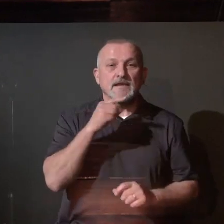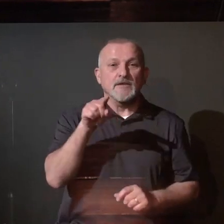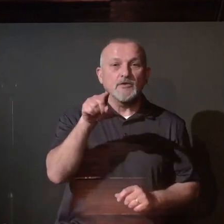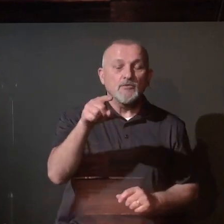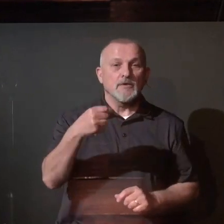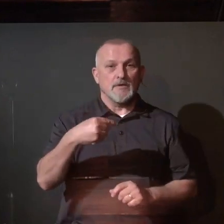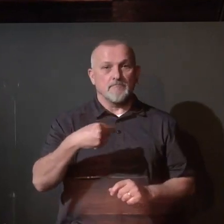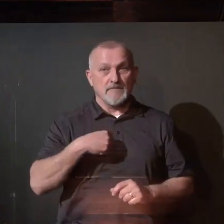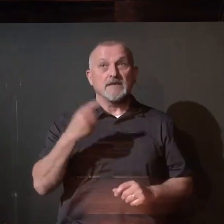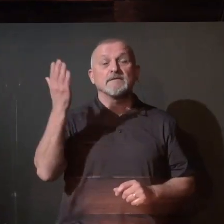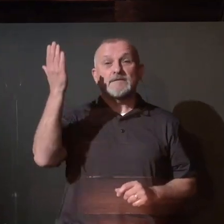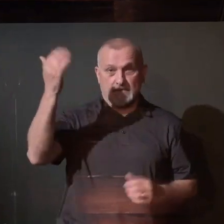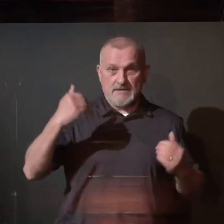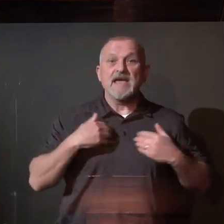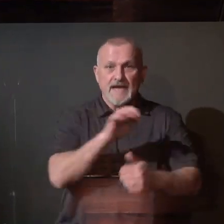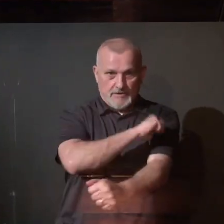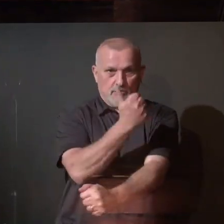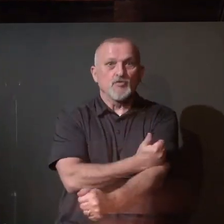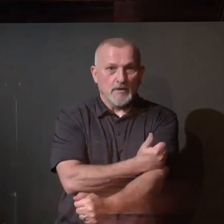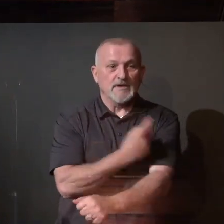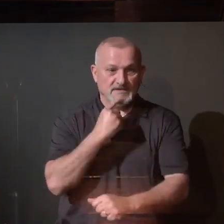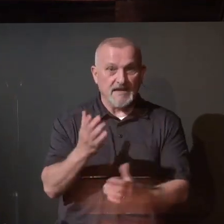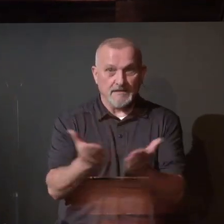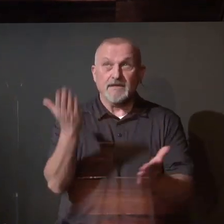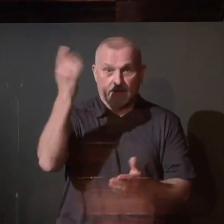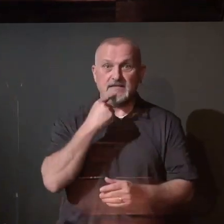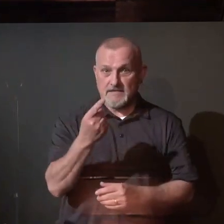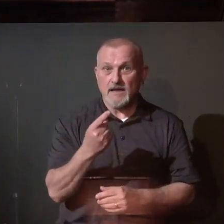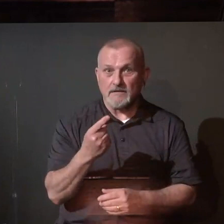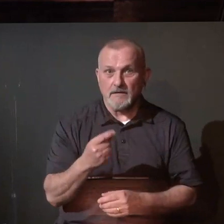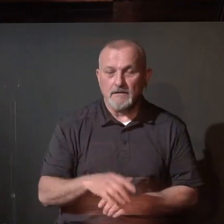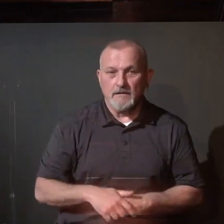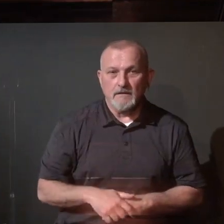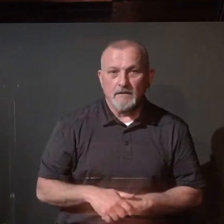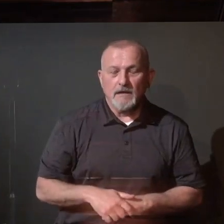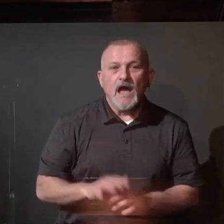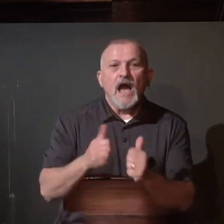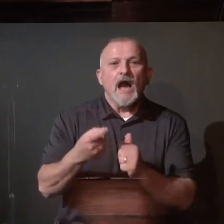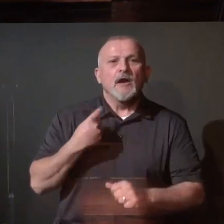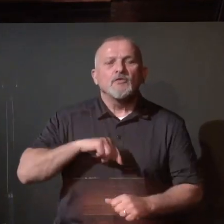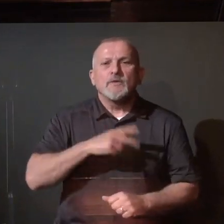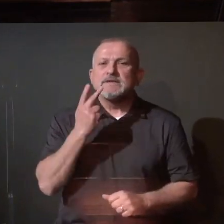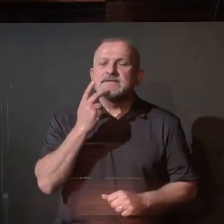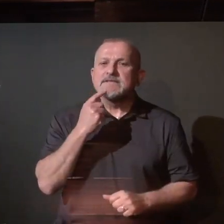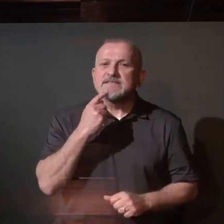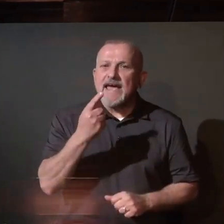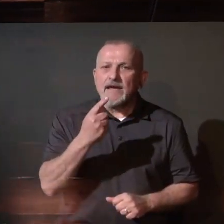to tell us what he's about to say. I mean, think of that. How could we ever say